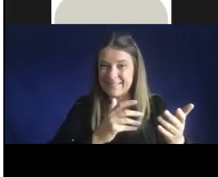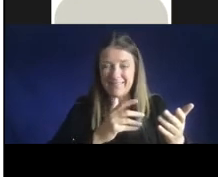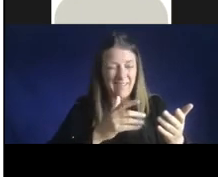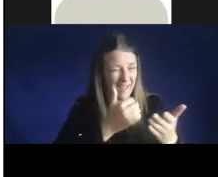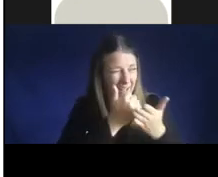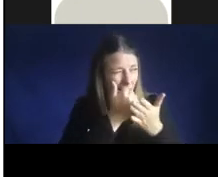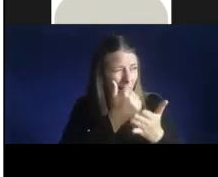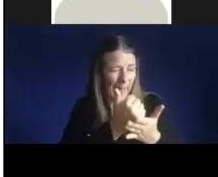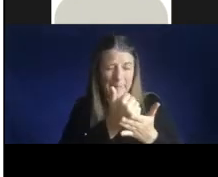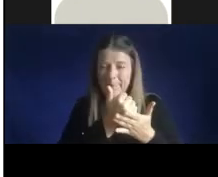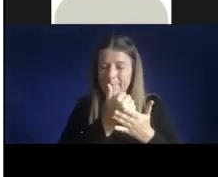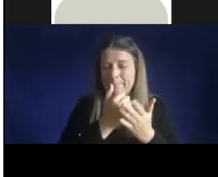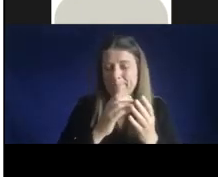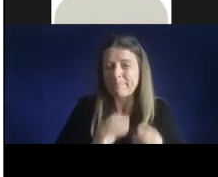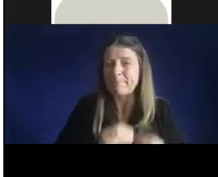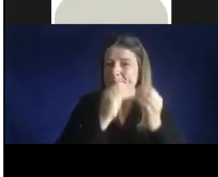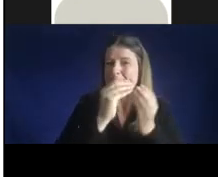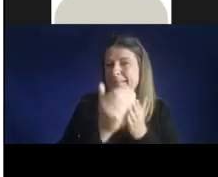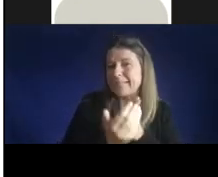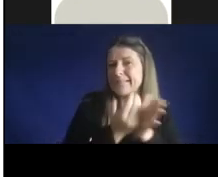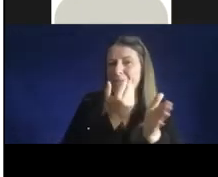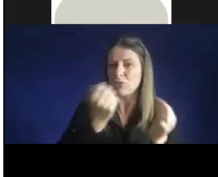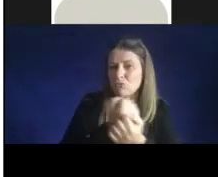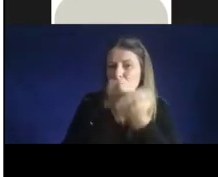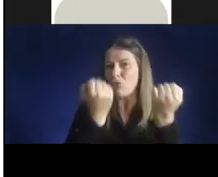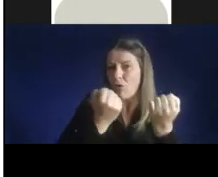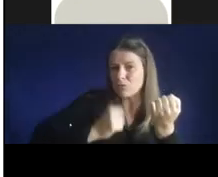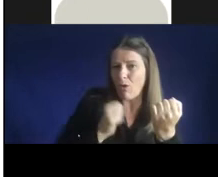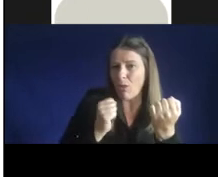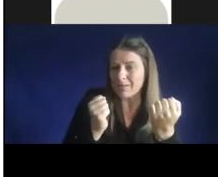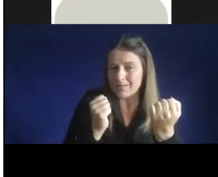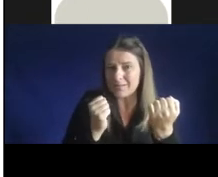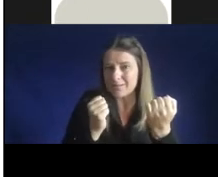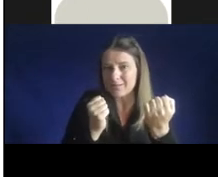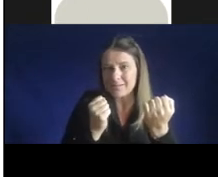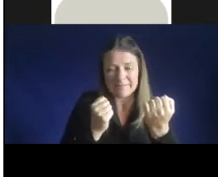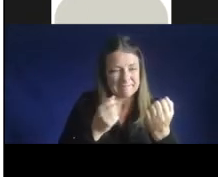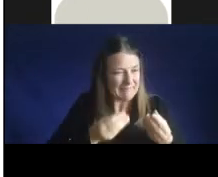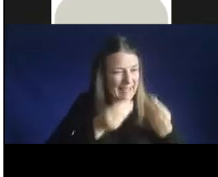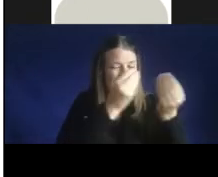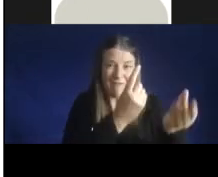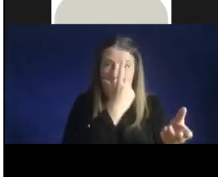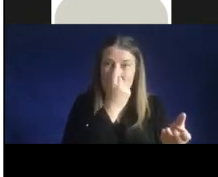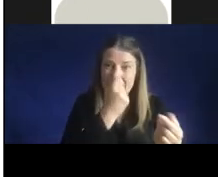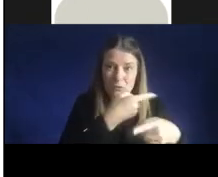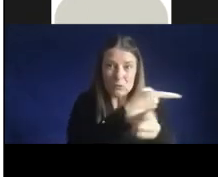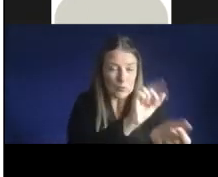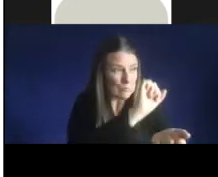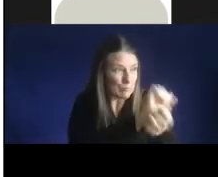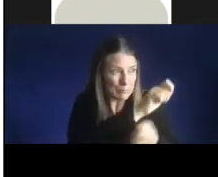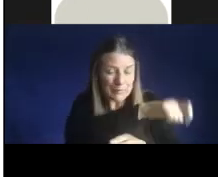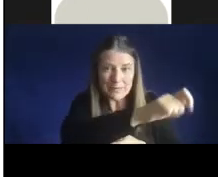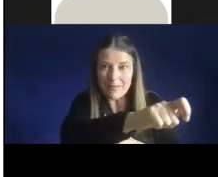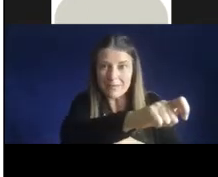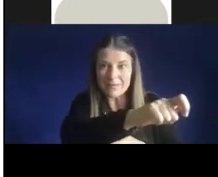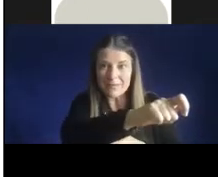stronger Scotland by unlocking potential and transforming the lives in our care, of those in